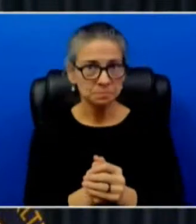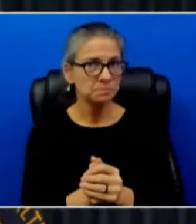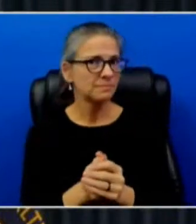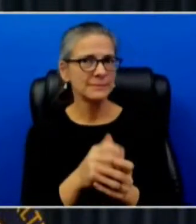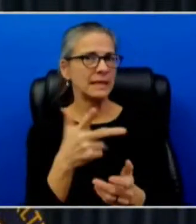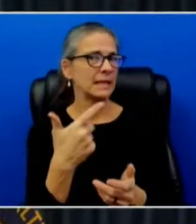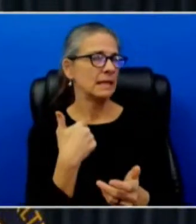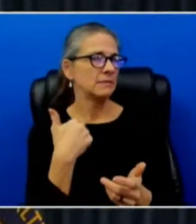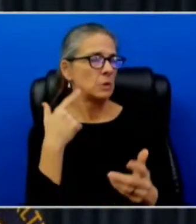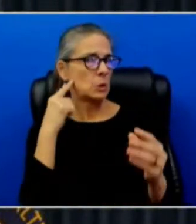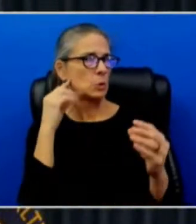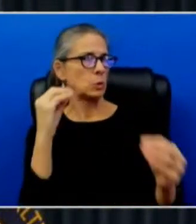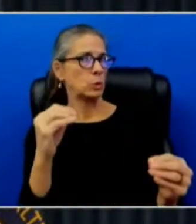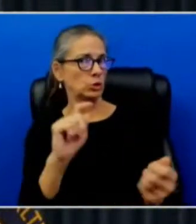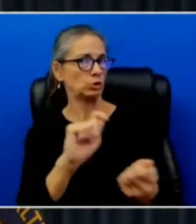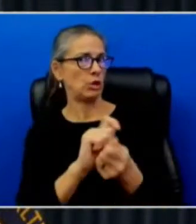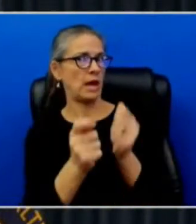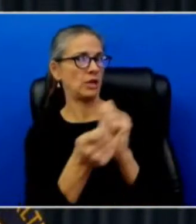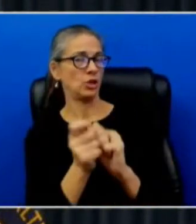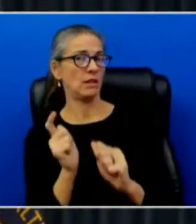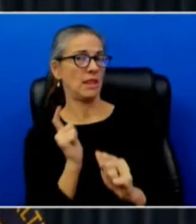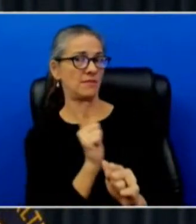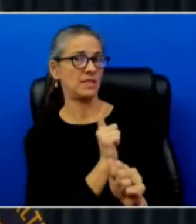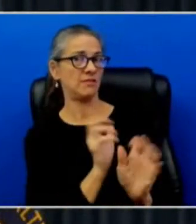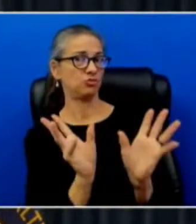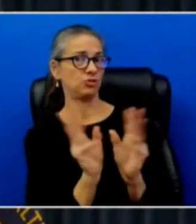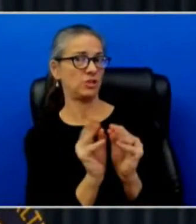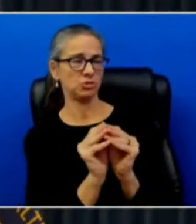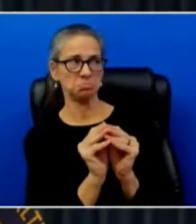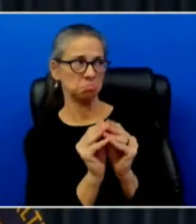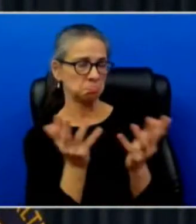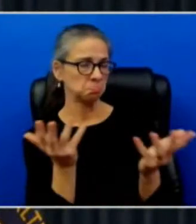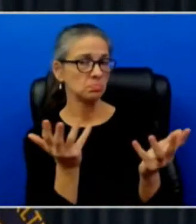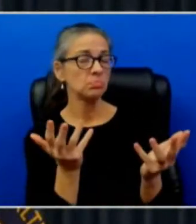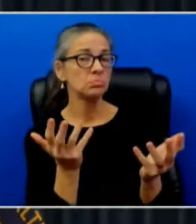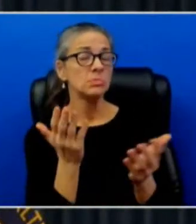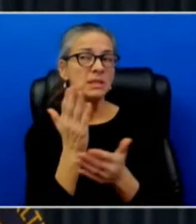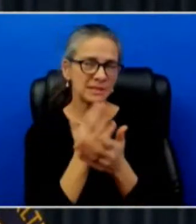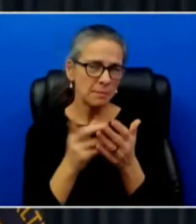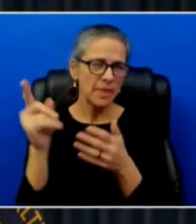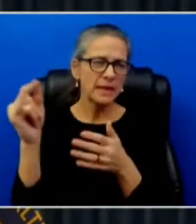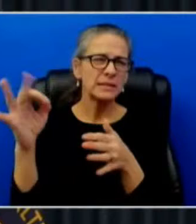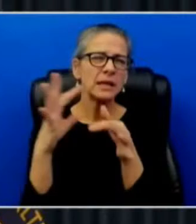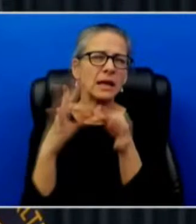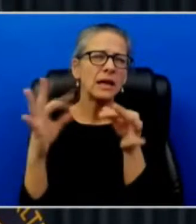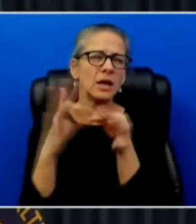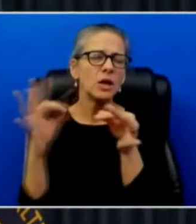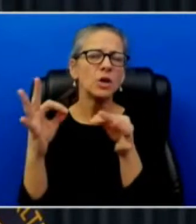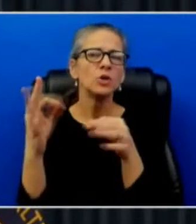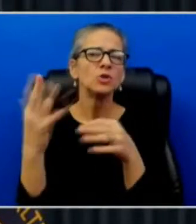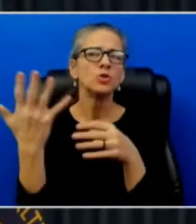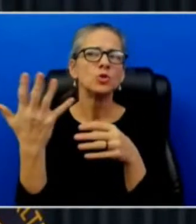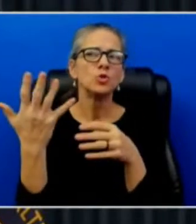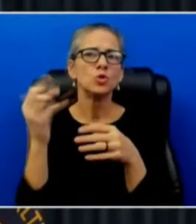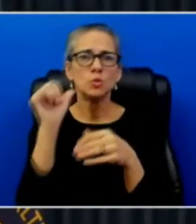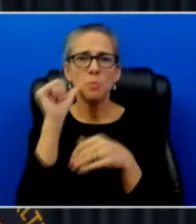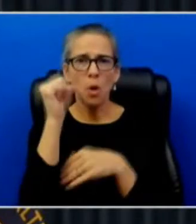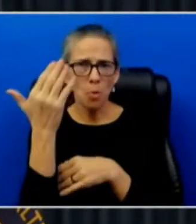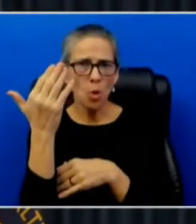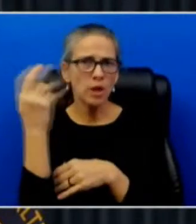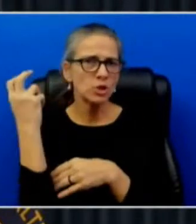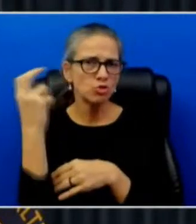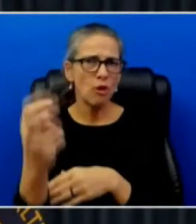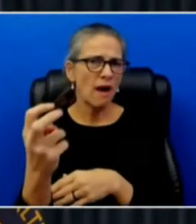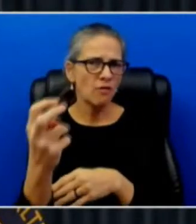heard of any changes to the legislative session. I know some advice was being given to travel up tomorrow morning instead of